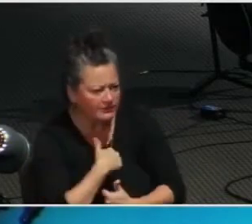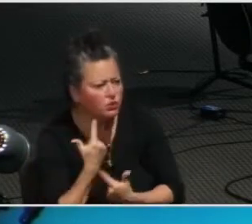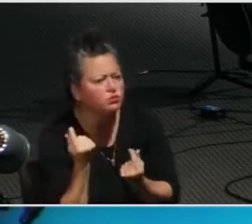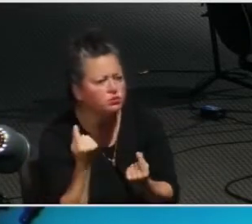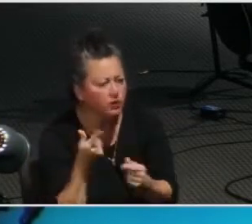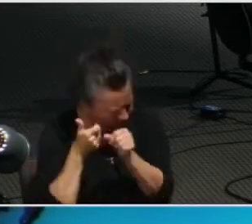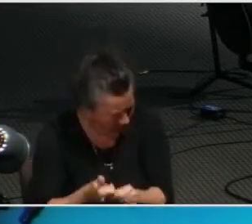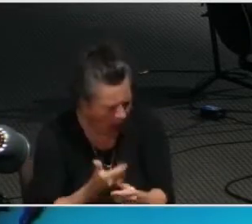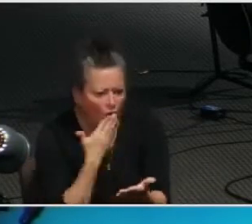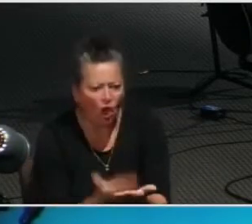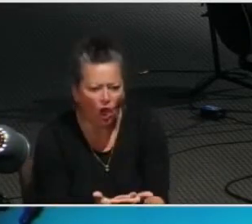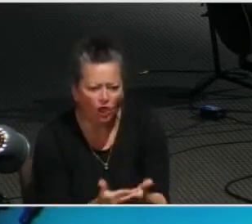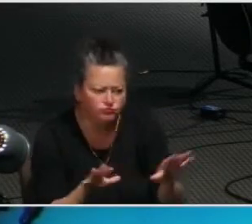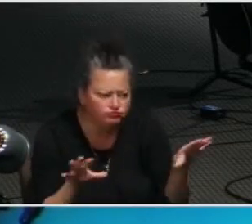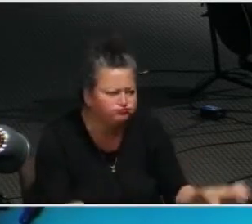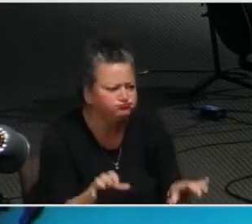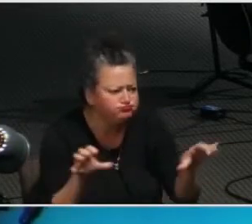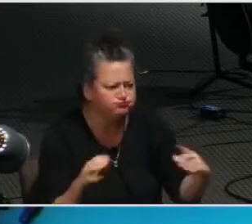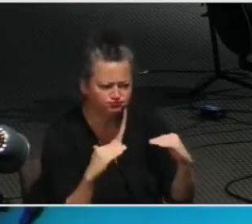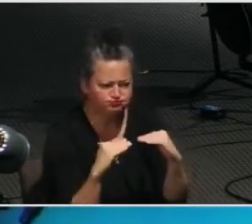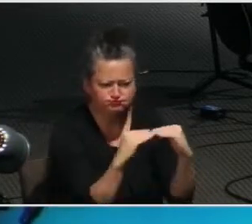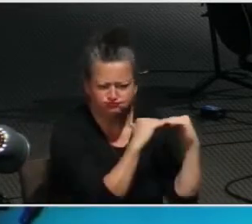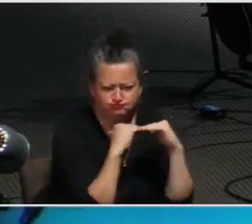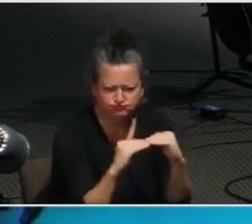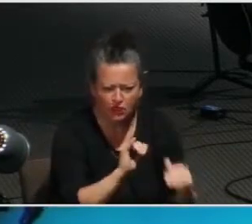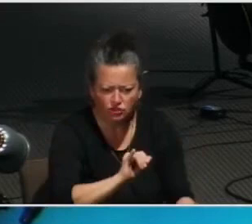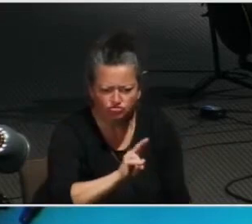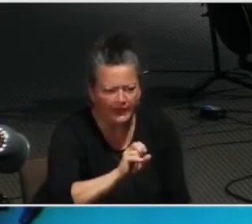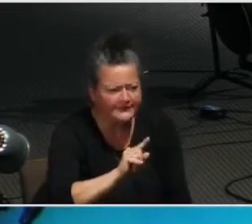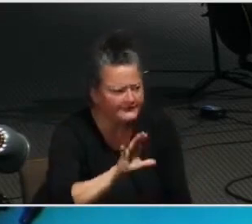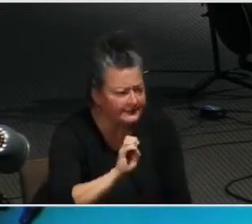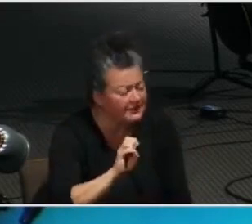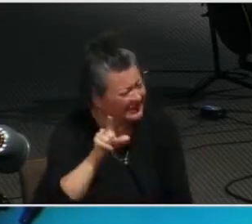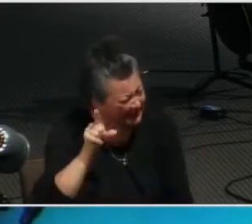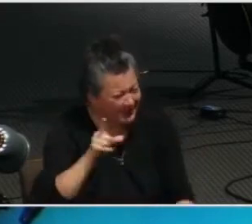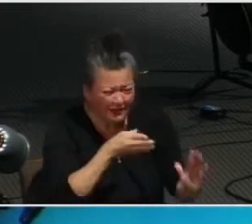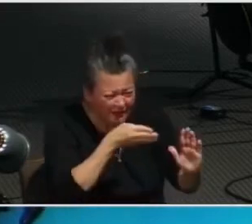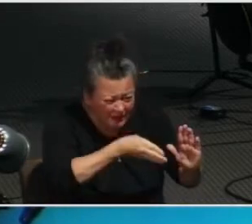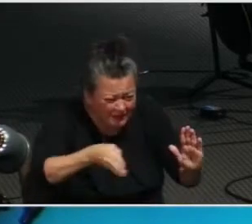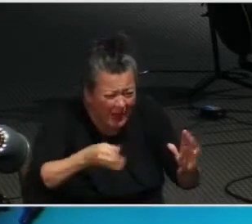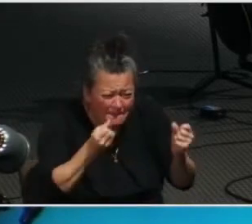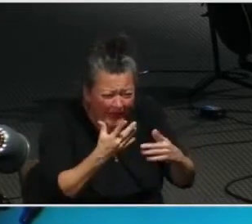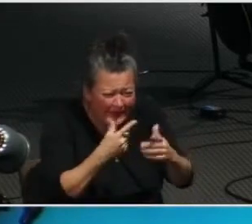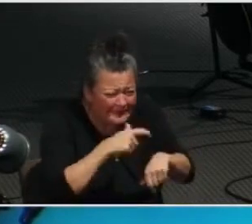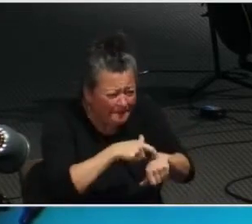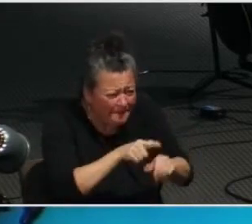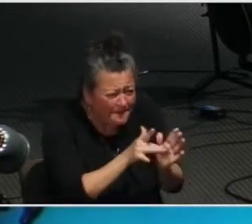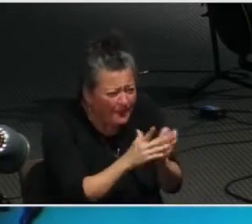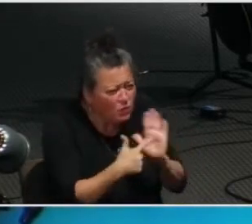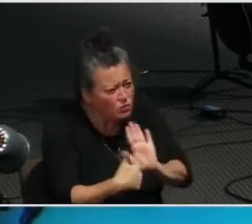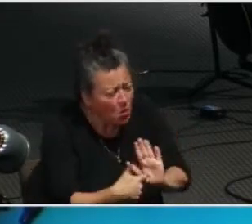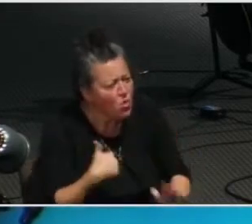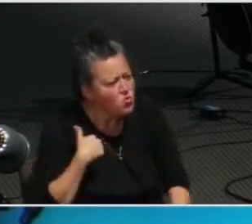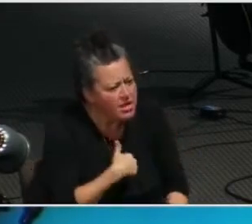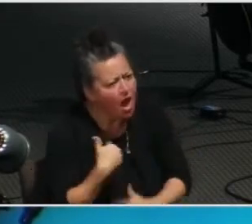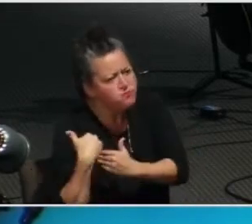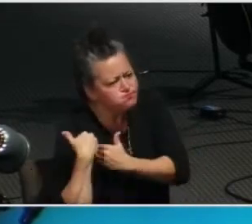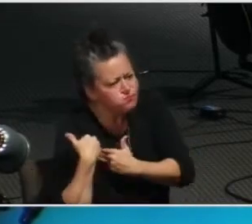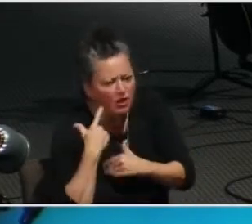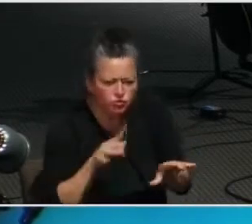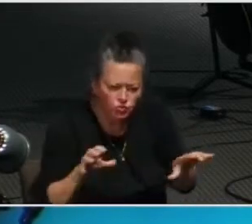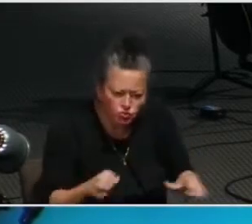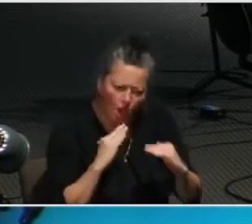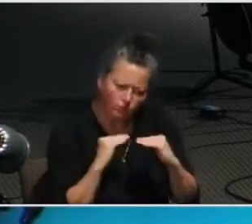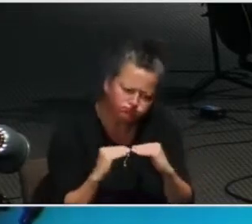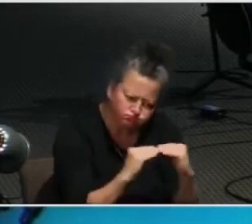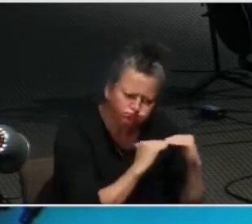And throughout Scripture, God exhorts his people to practice justice. He confronts and condemns Israel